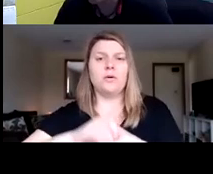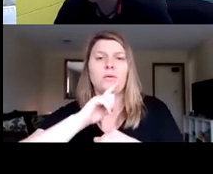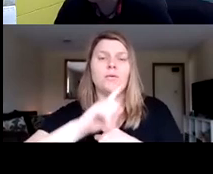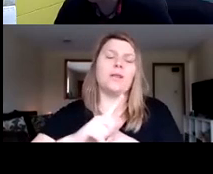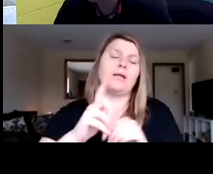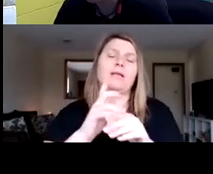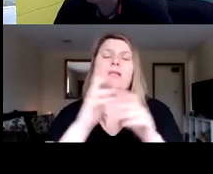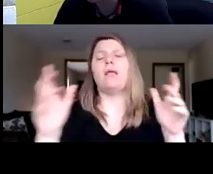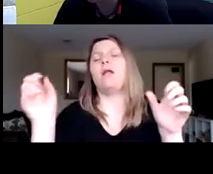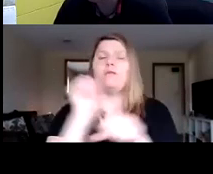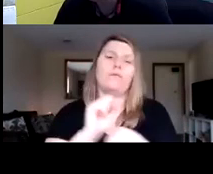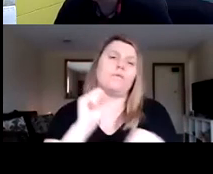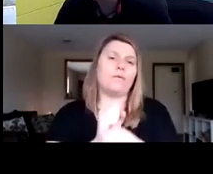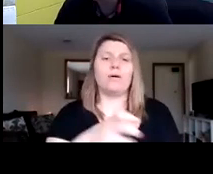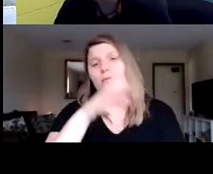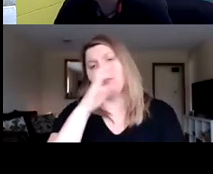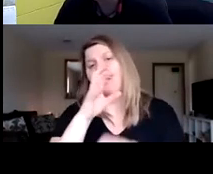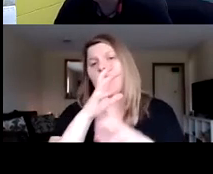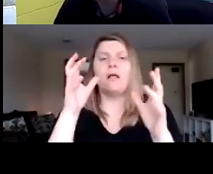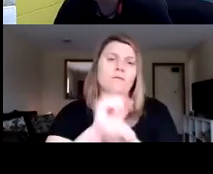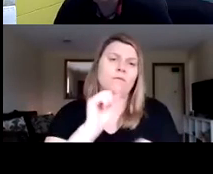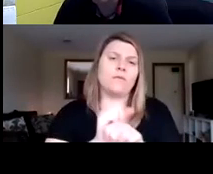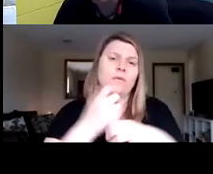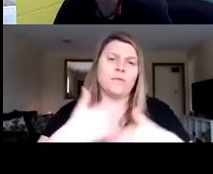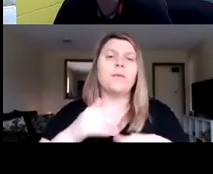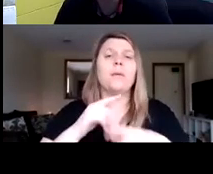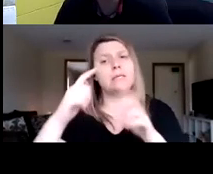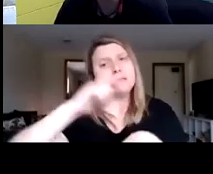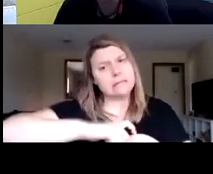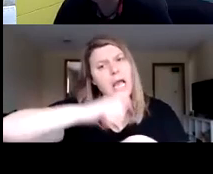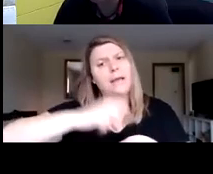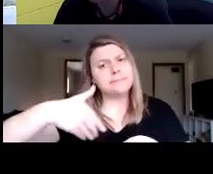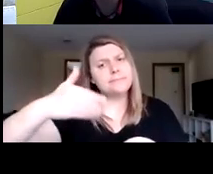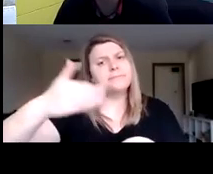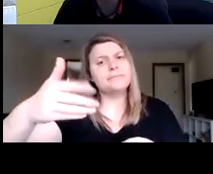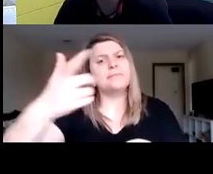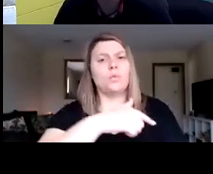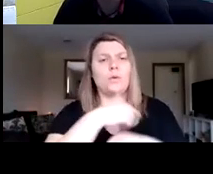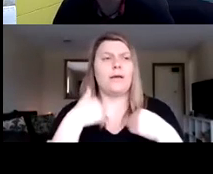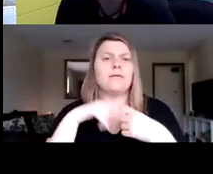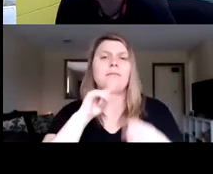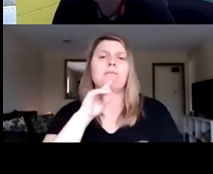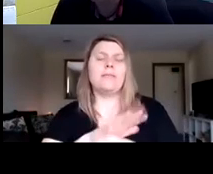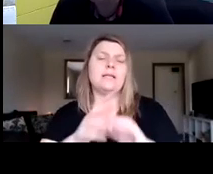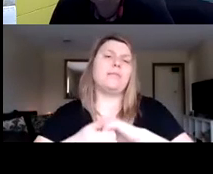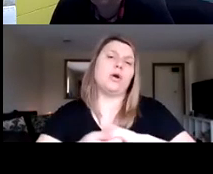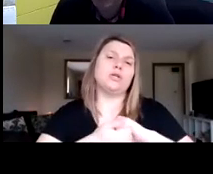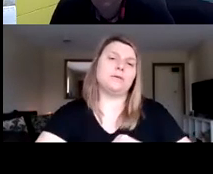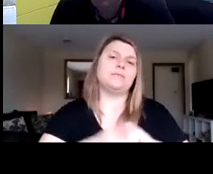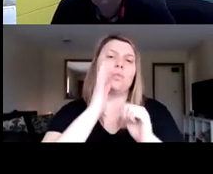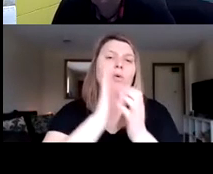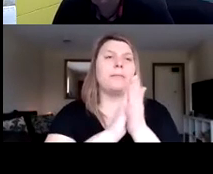agonizingly rigorous work, but over time, as we have institutional commitment, these partnerships do become kind